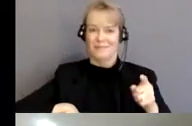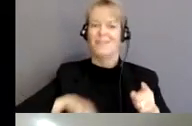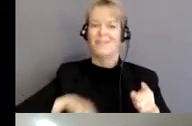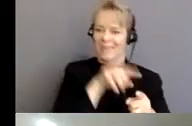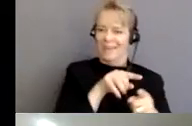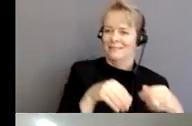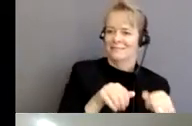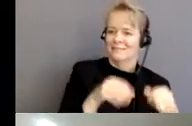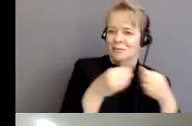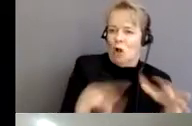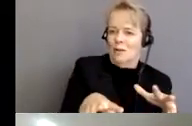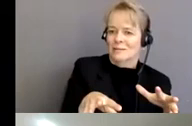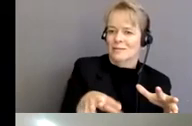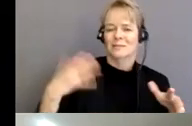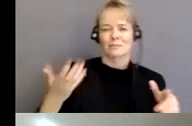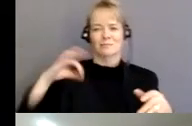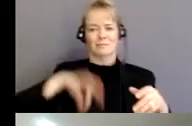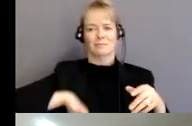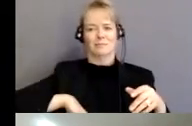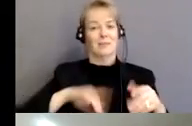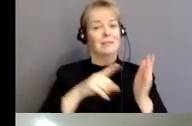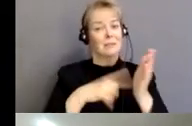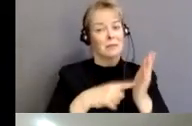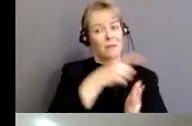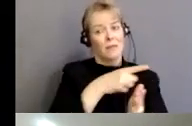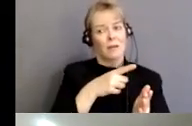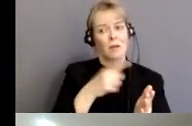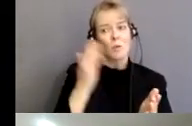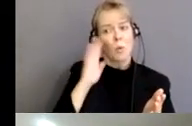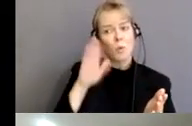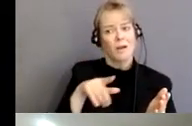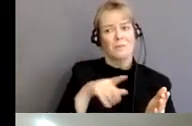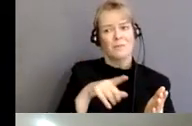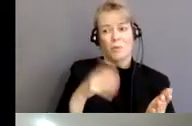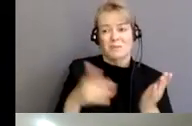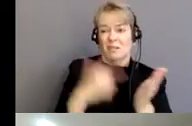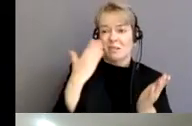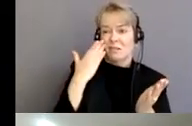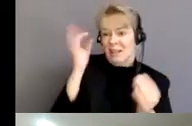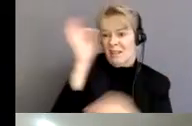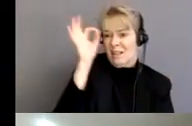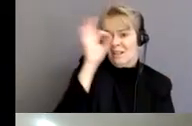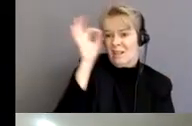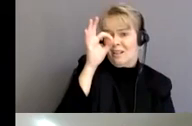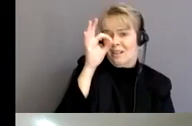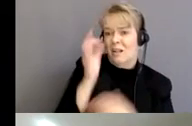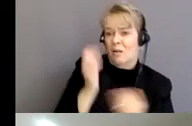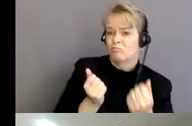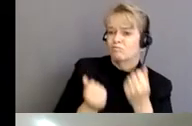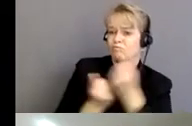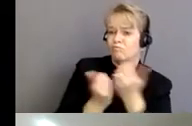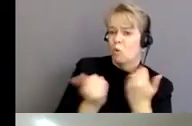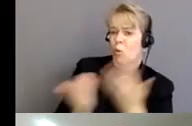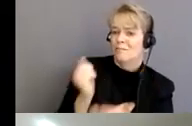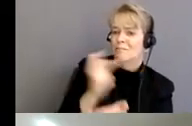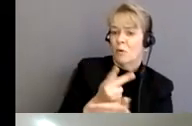the times we say it's with or without informed consent, because sometimes the person is not